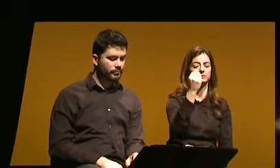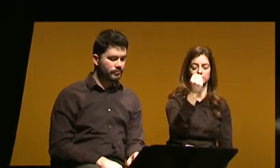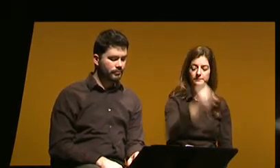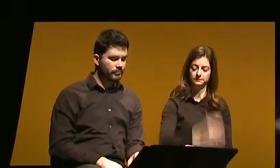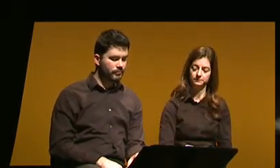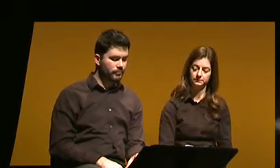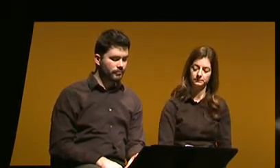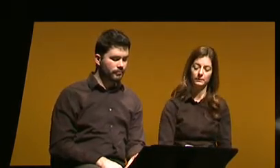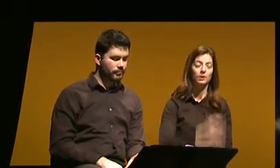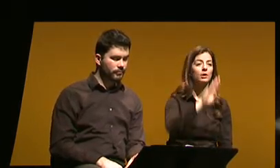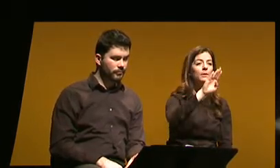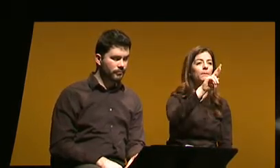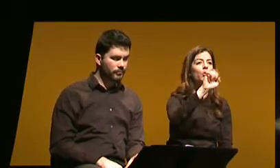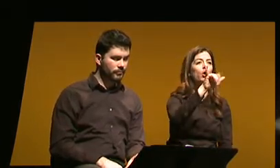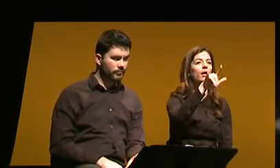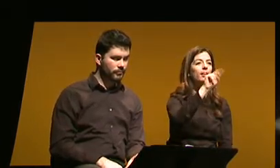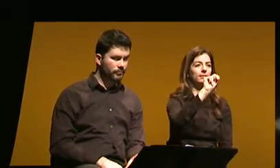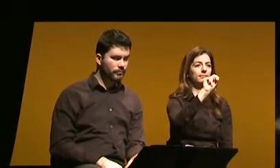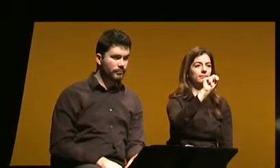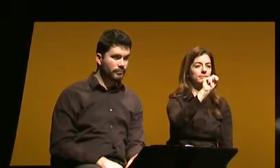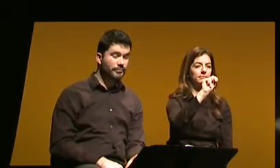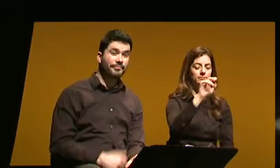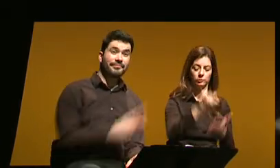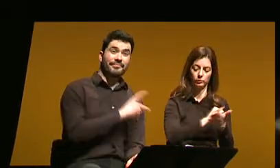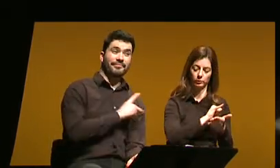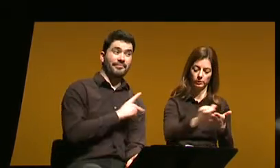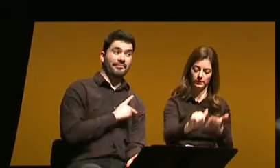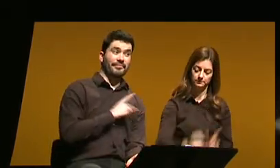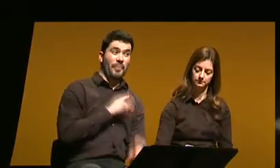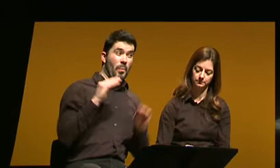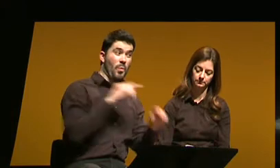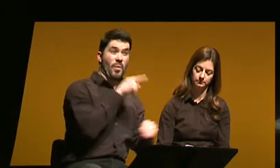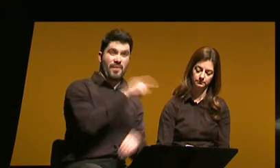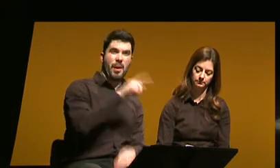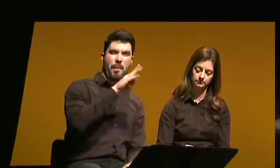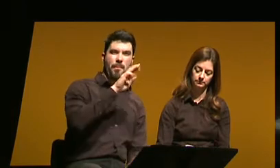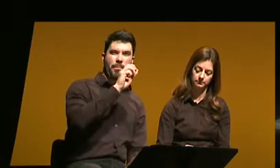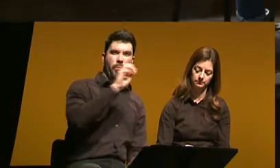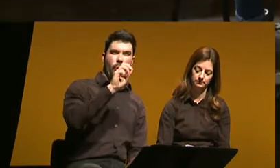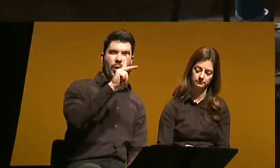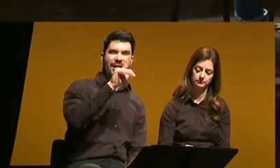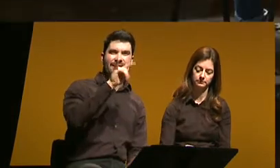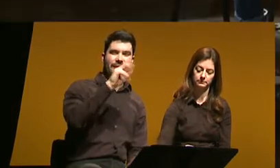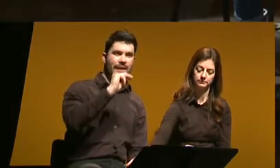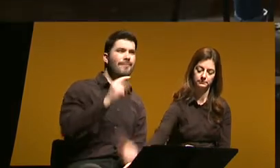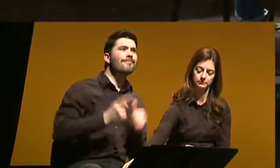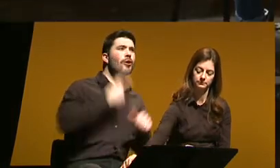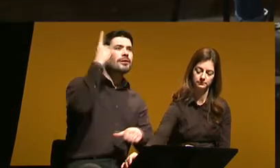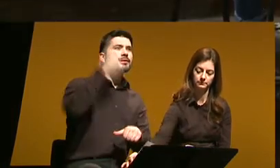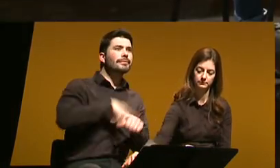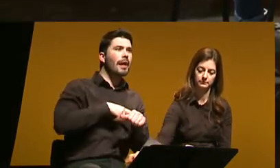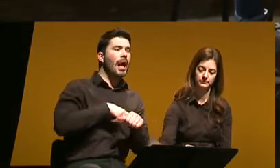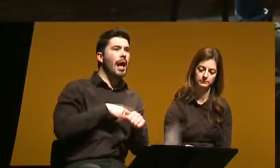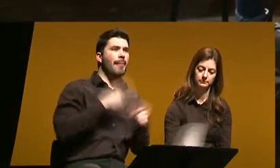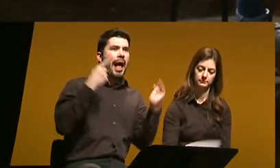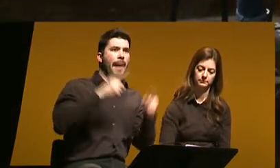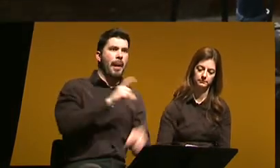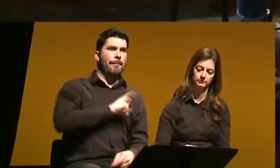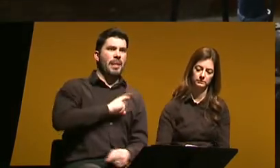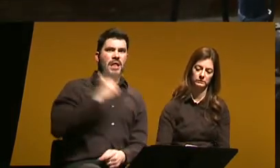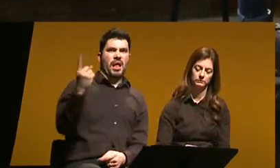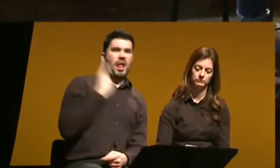2014. Flatbush, Brooklyn. I live in a Caribbean neighborhood in Brooklyn. For the first time, I encounter